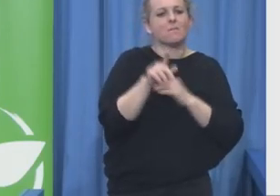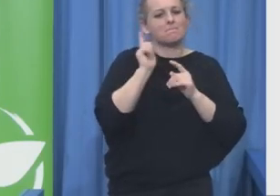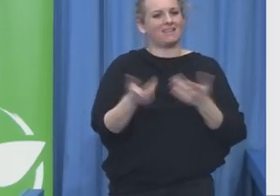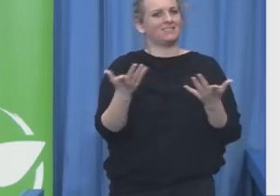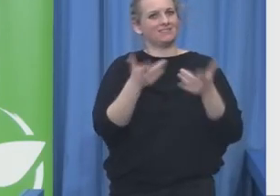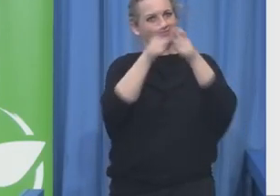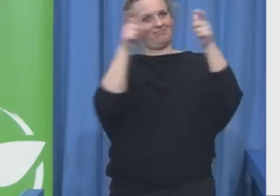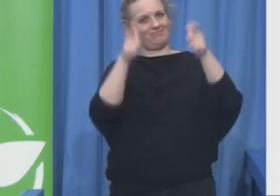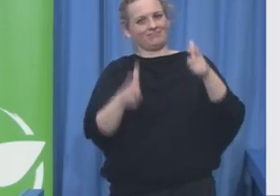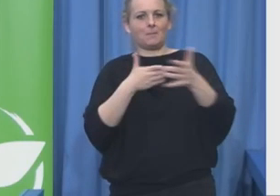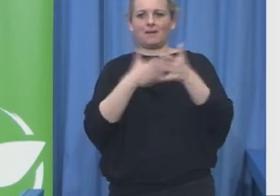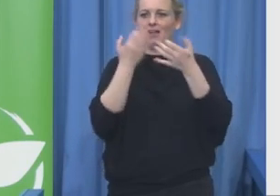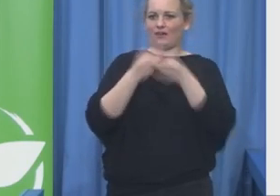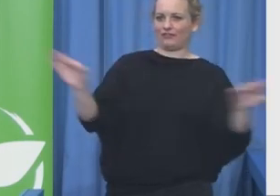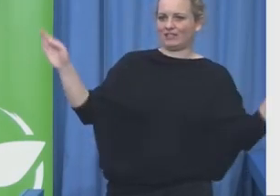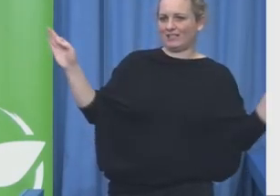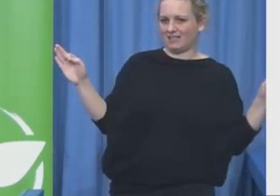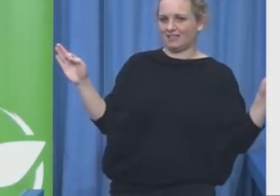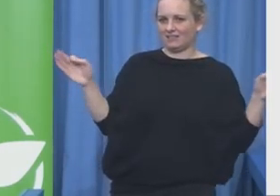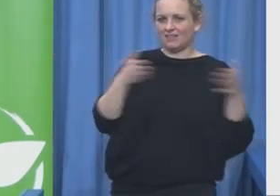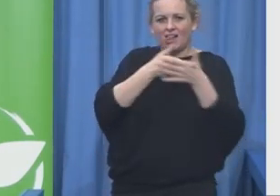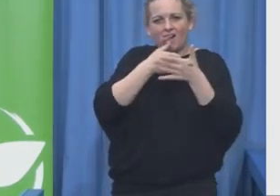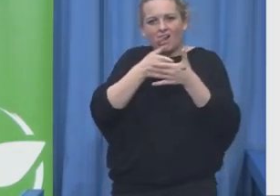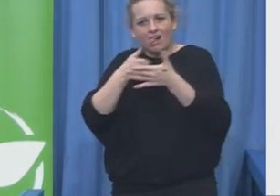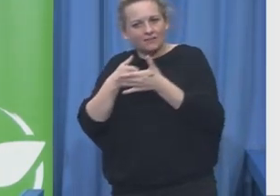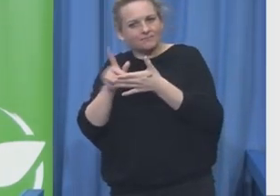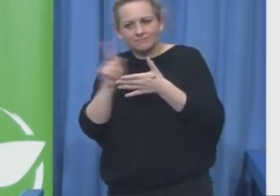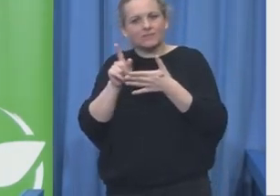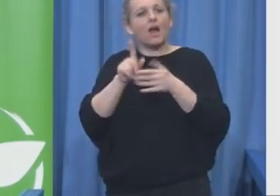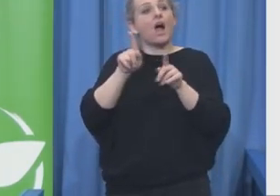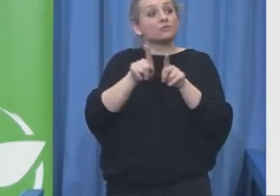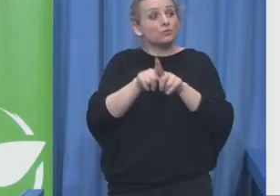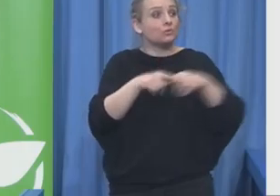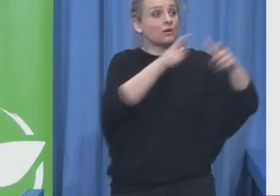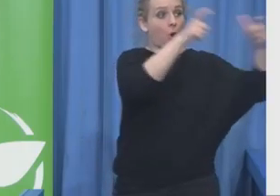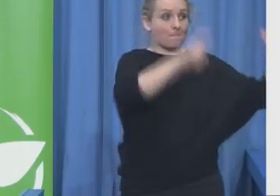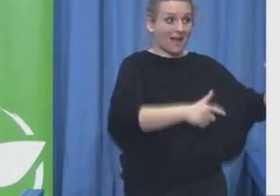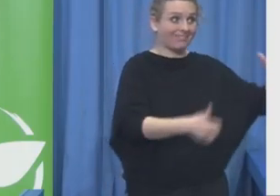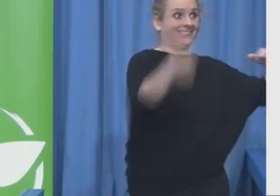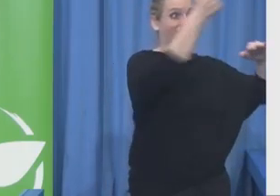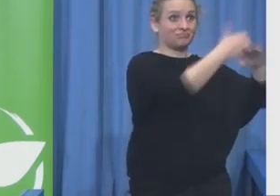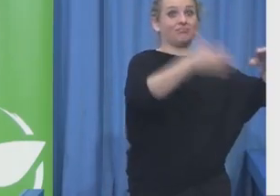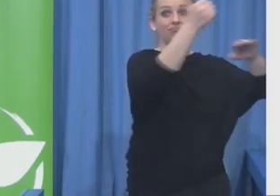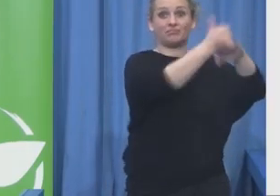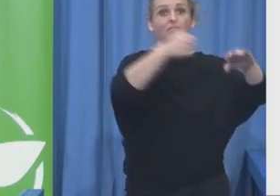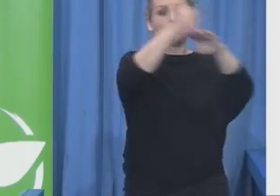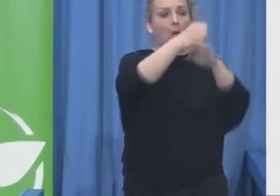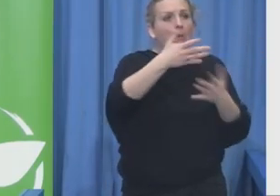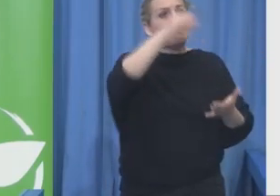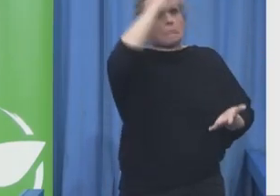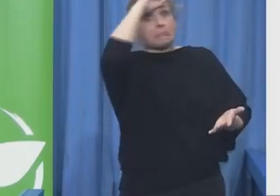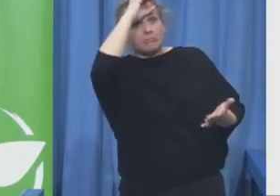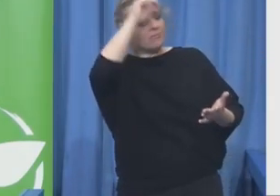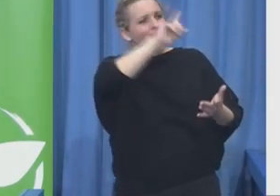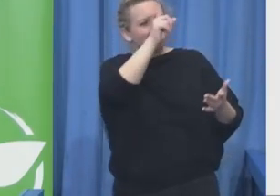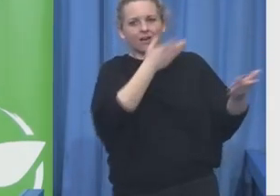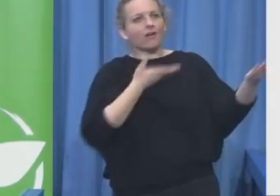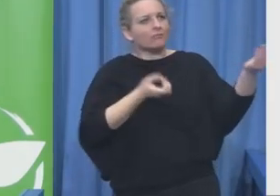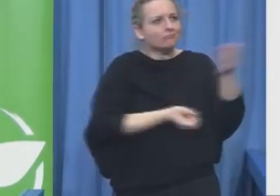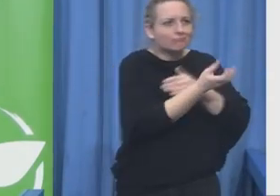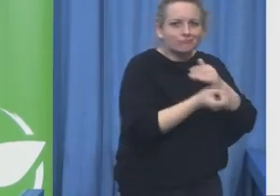12 employers, such as AXA, Dell, Total Call, Phone Group, IKEA, L'Oreal, so like international groups,